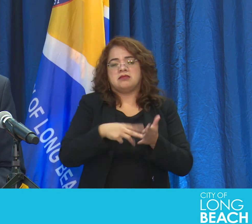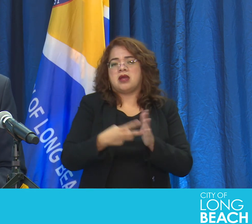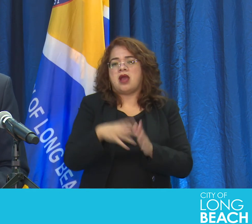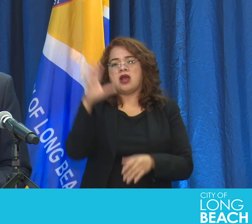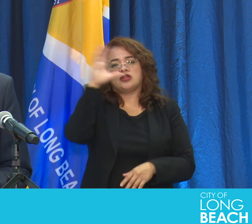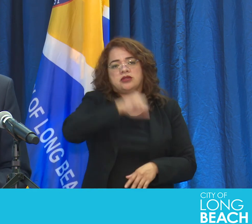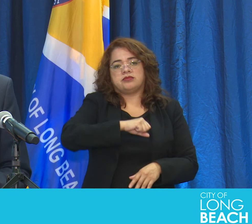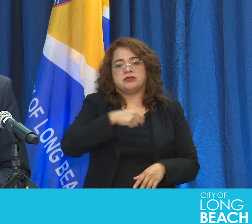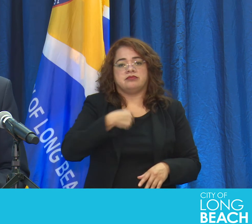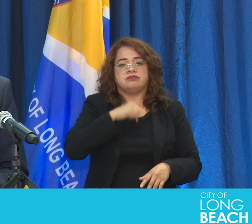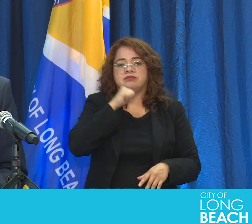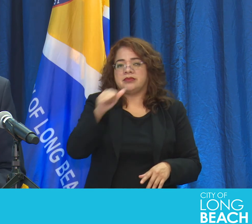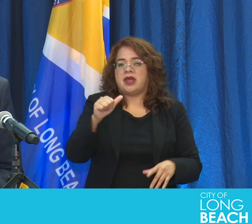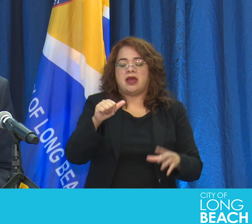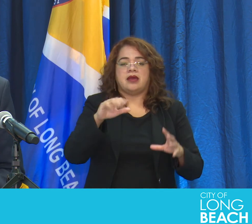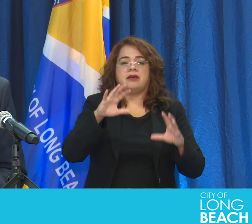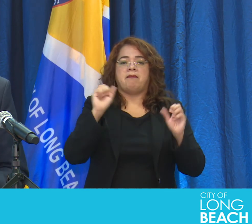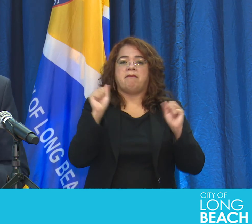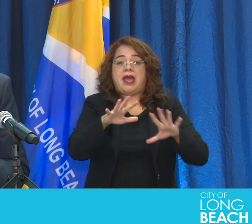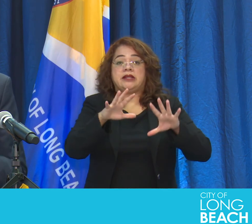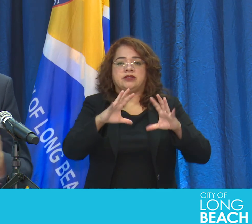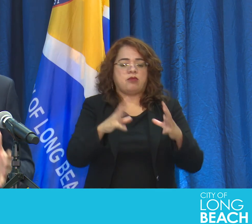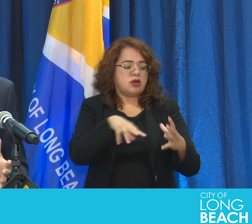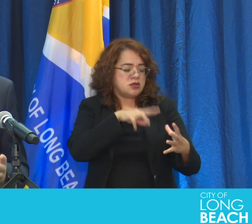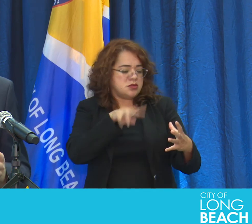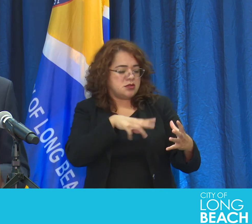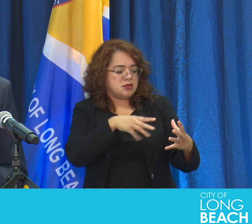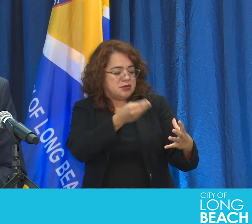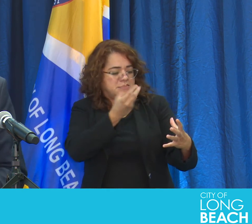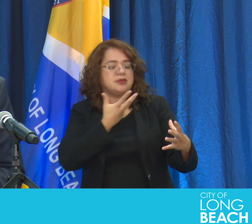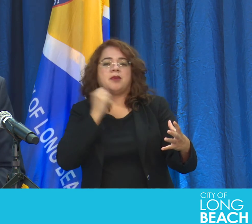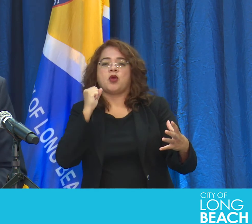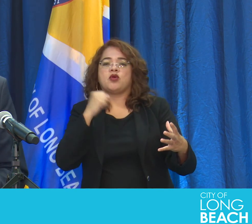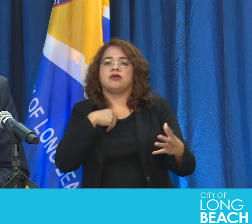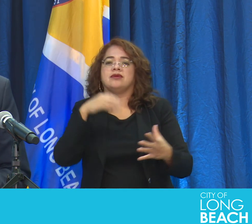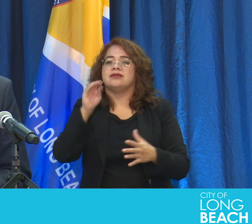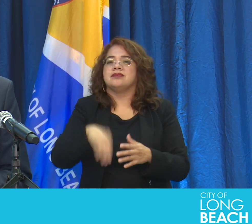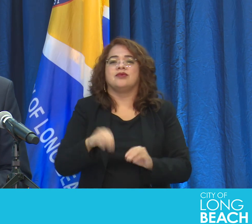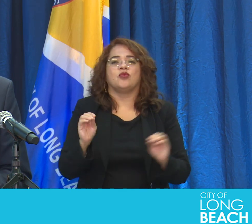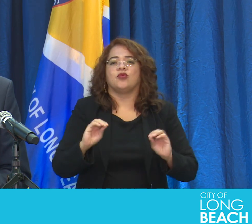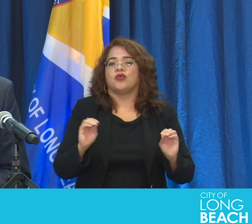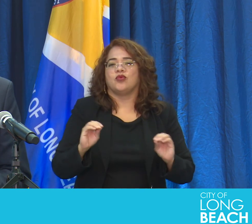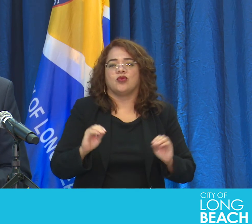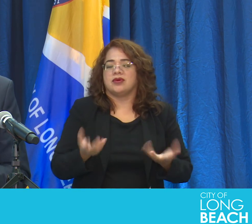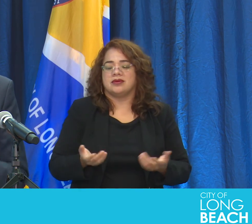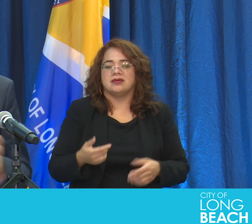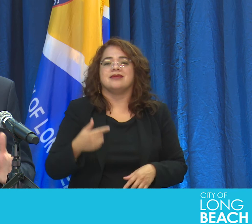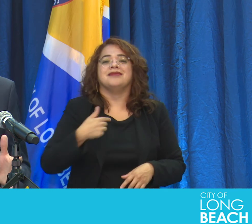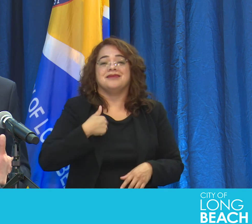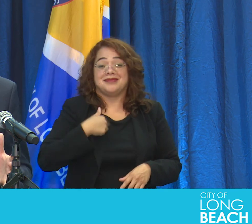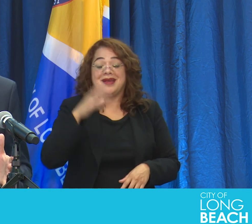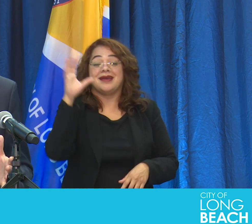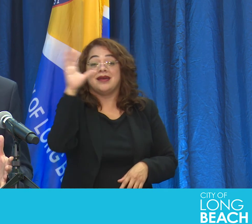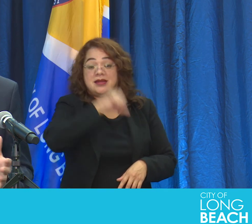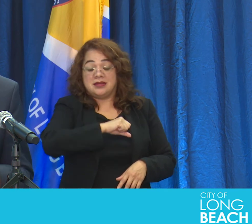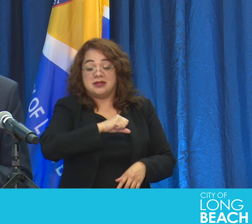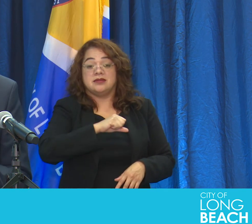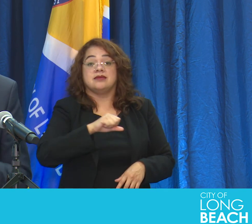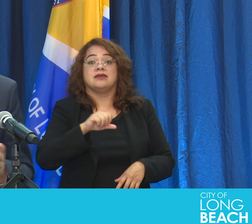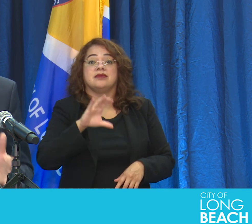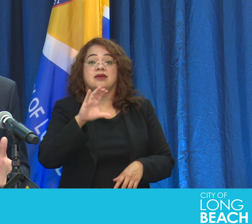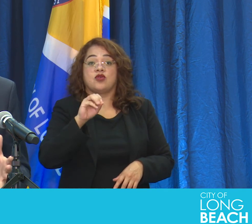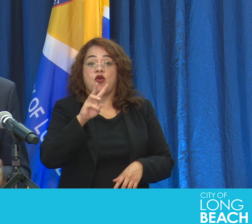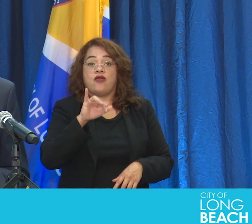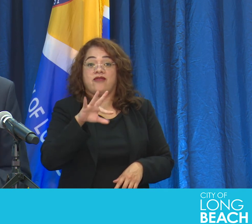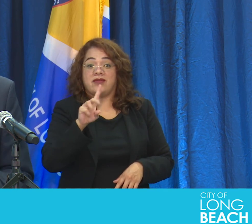have a crystal ball. We try our best and say what we think might happen. We are currently estimating that COVID would be prolonged,